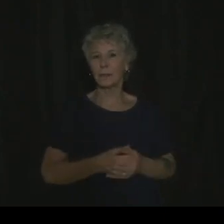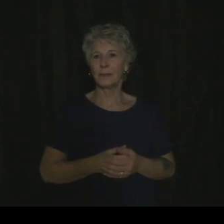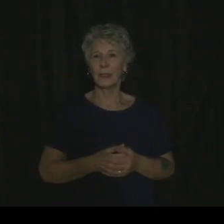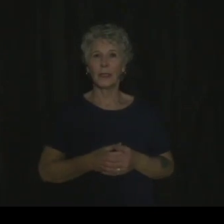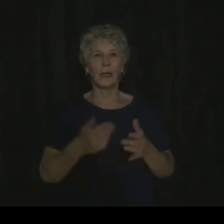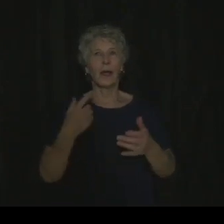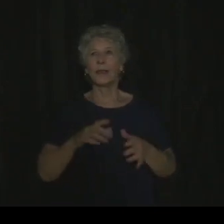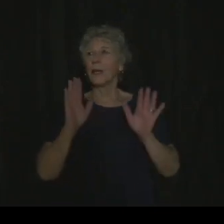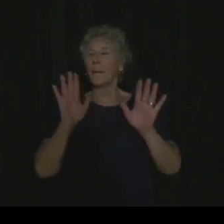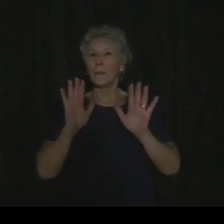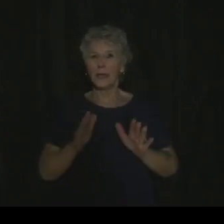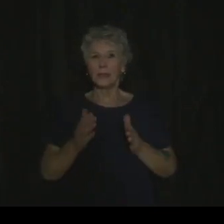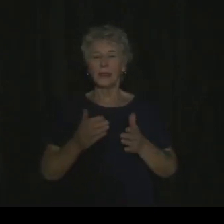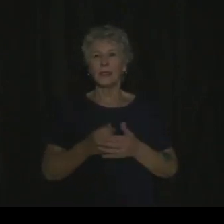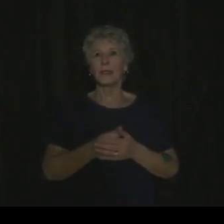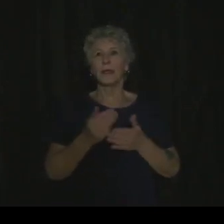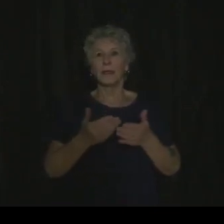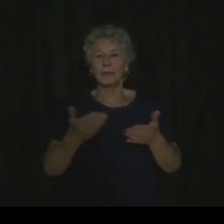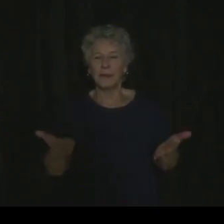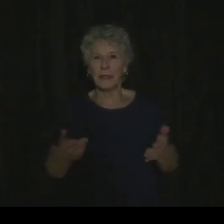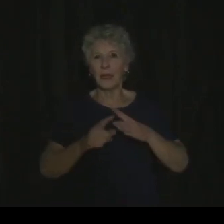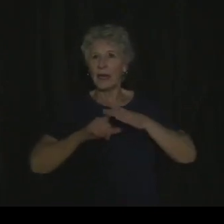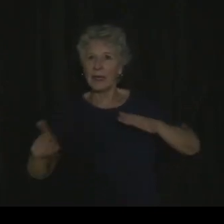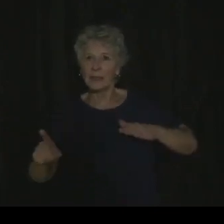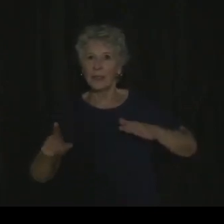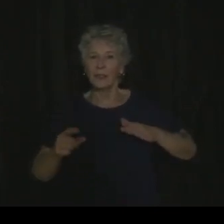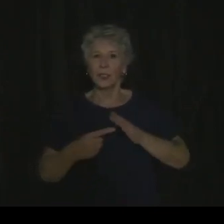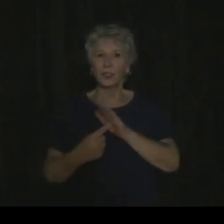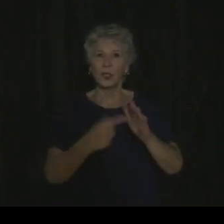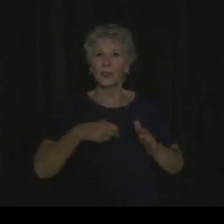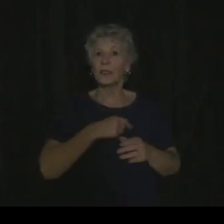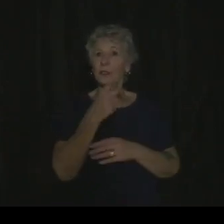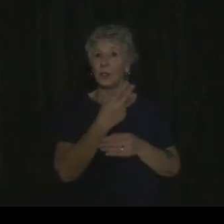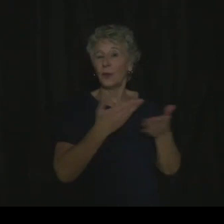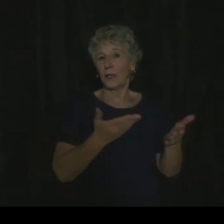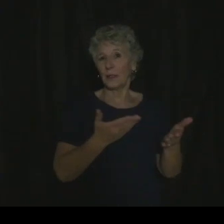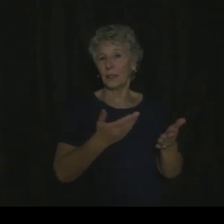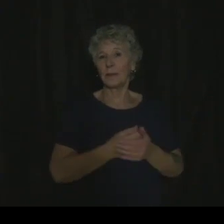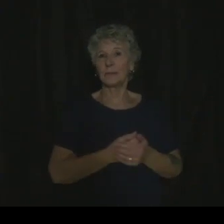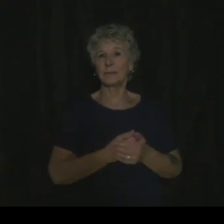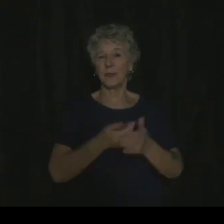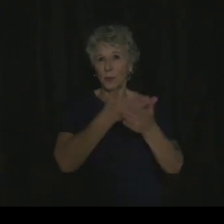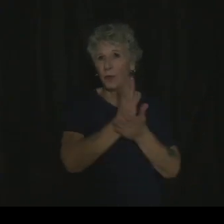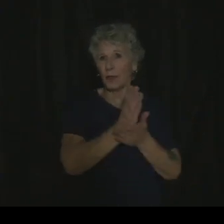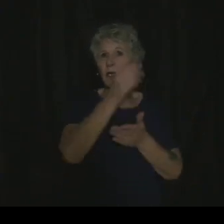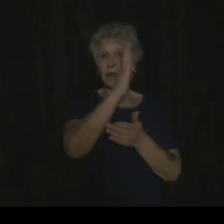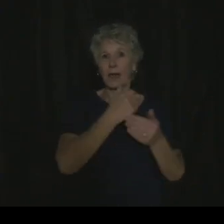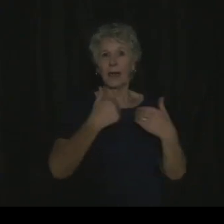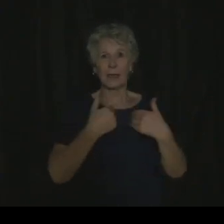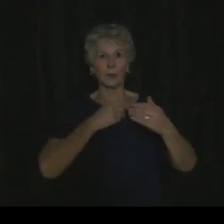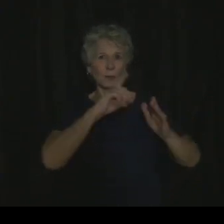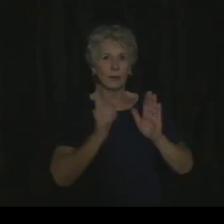fantastic event in history, the Exodus, exhibits two things for us. It shows the right that God has to